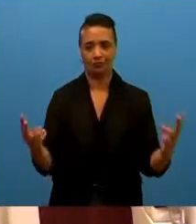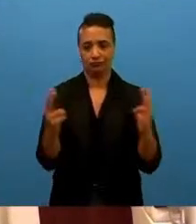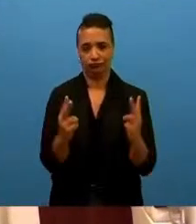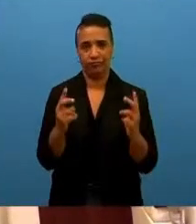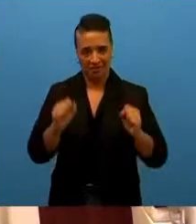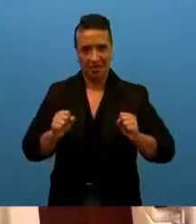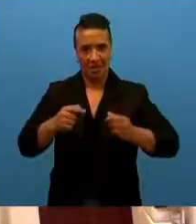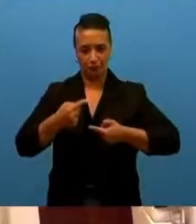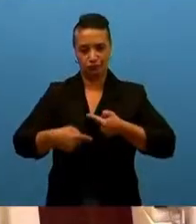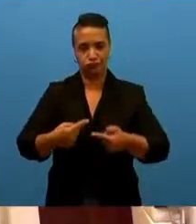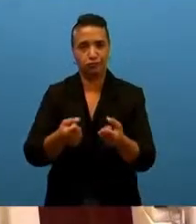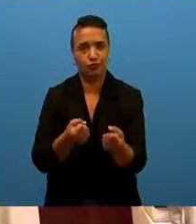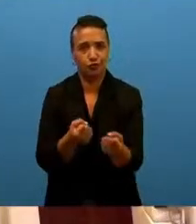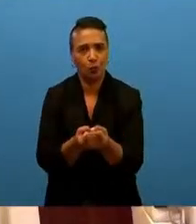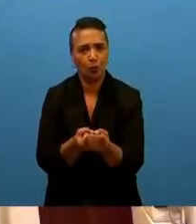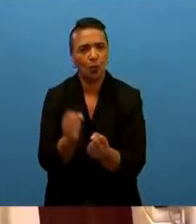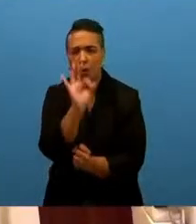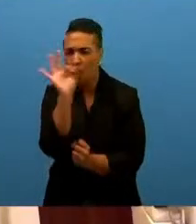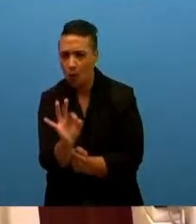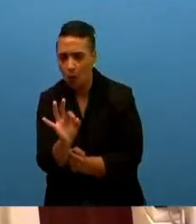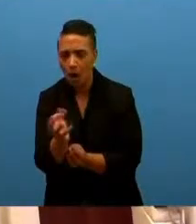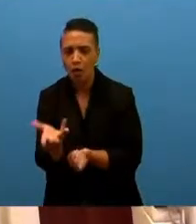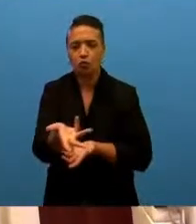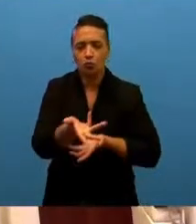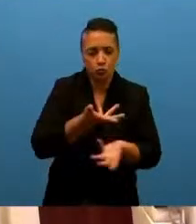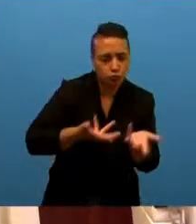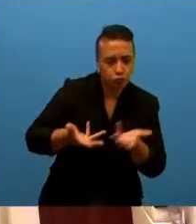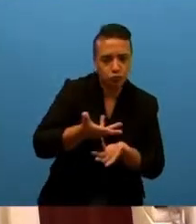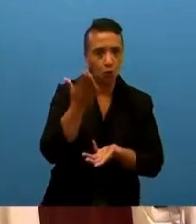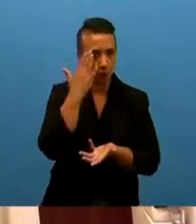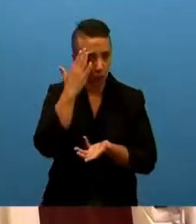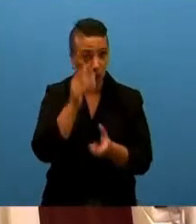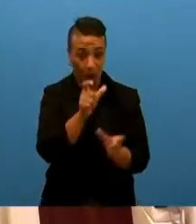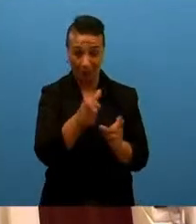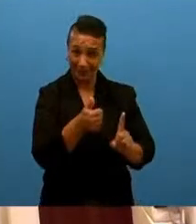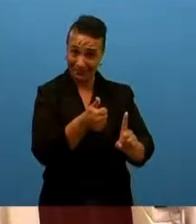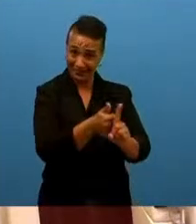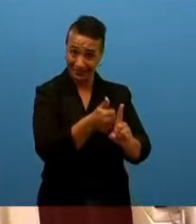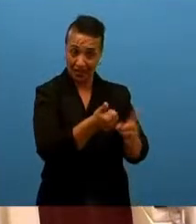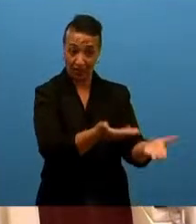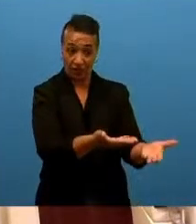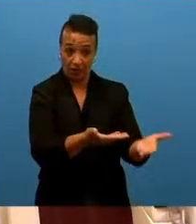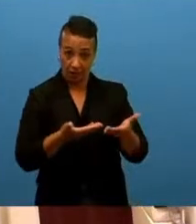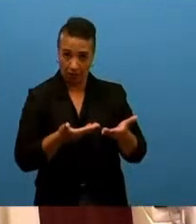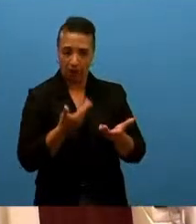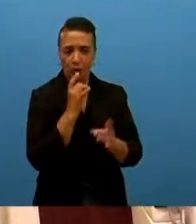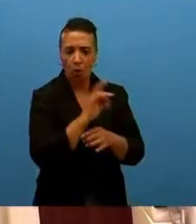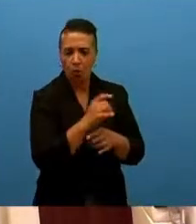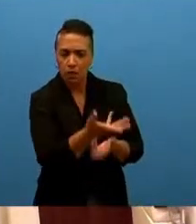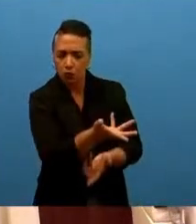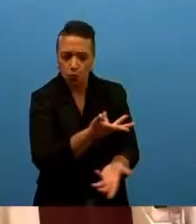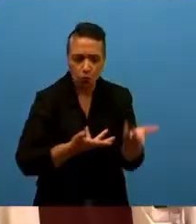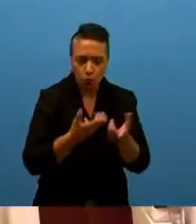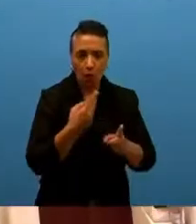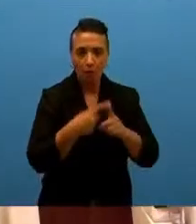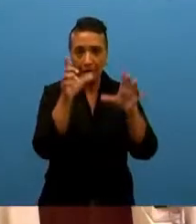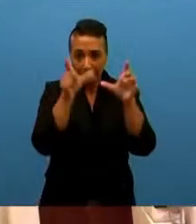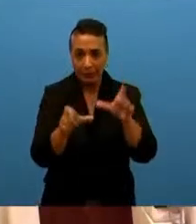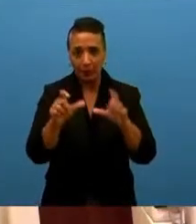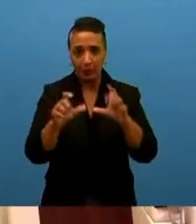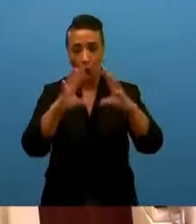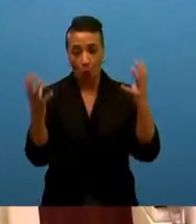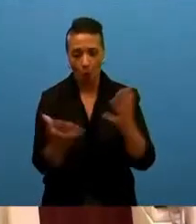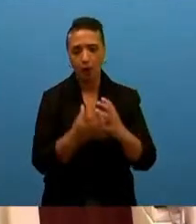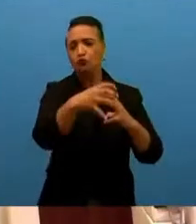which will include consultations with Indigenous peoples' representatives and institutions from all regions of the world